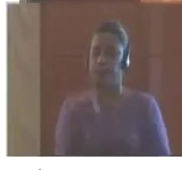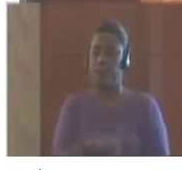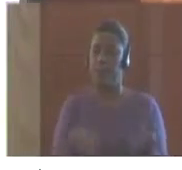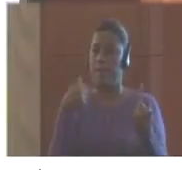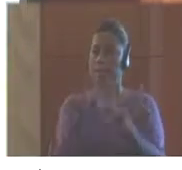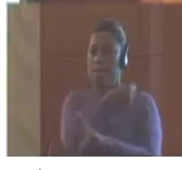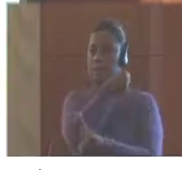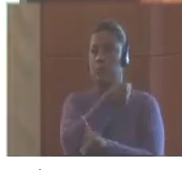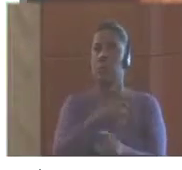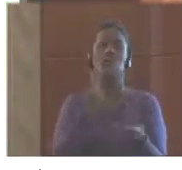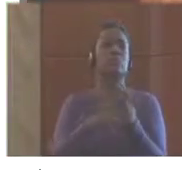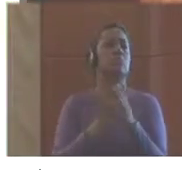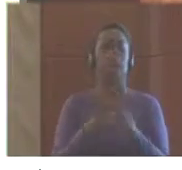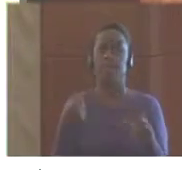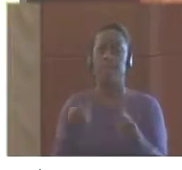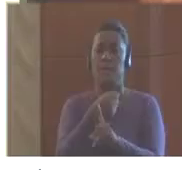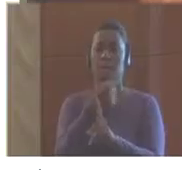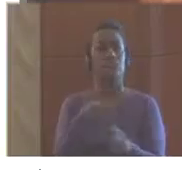see impact.